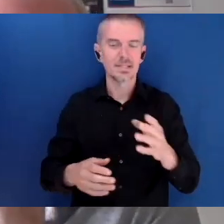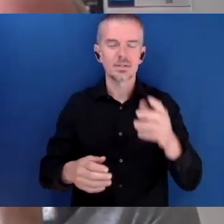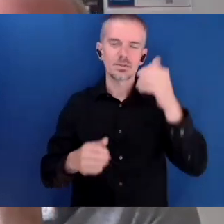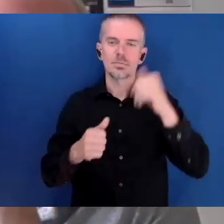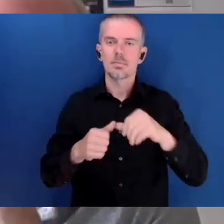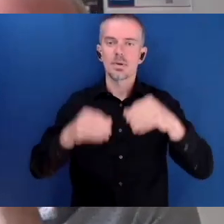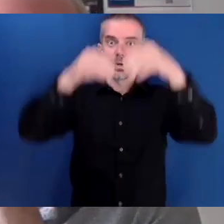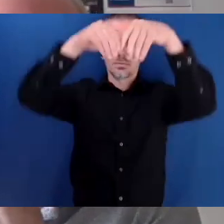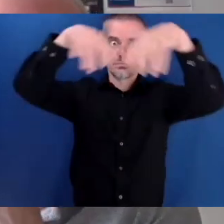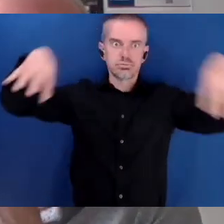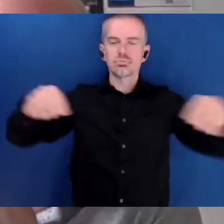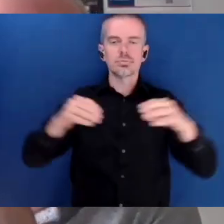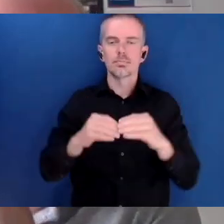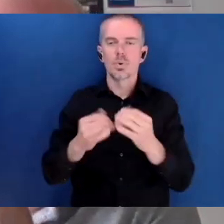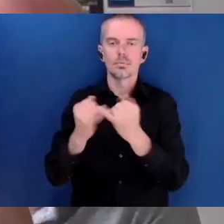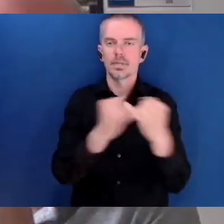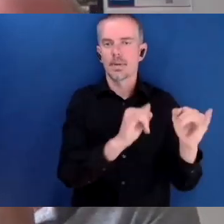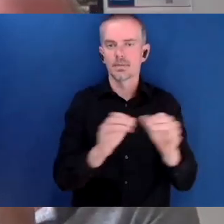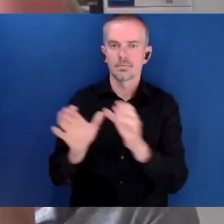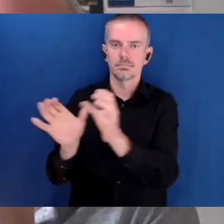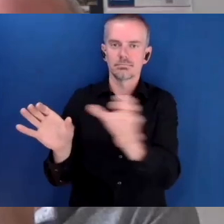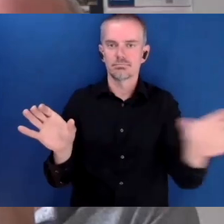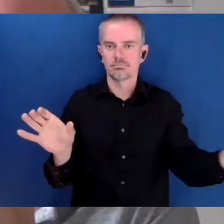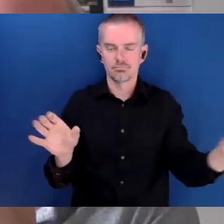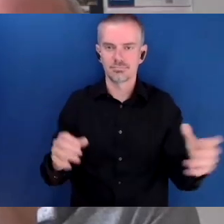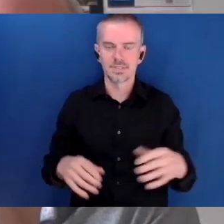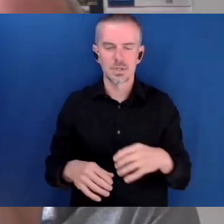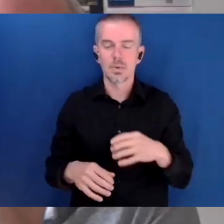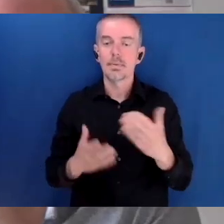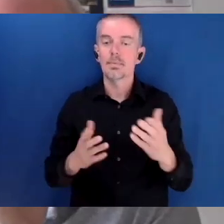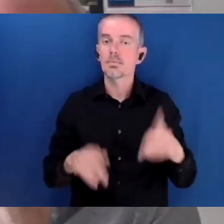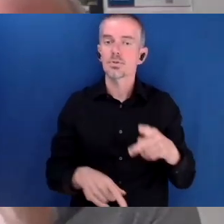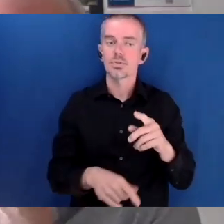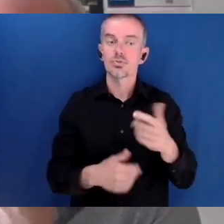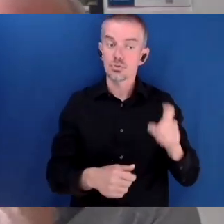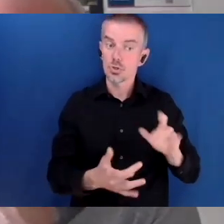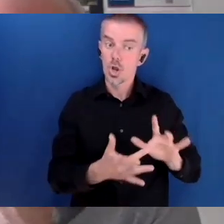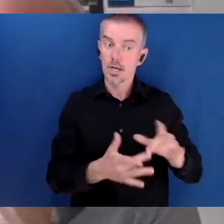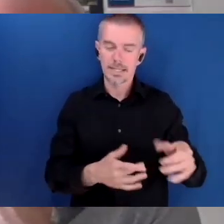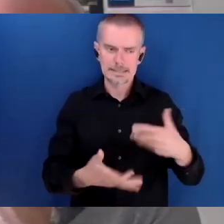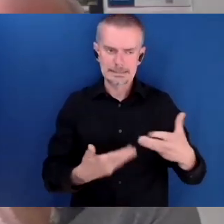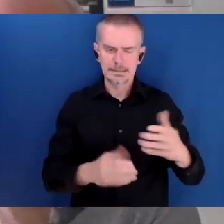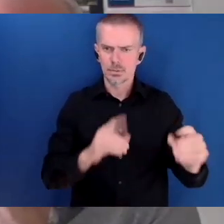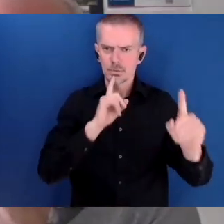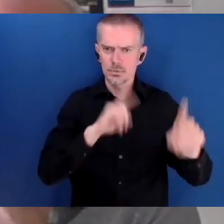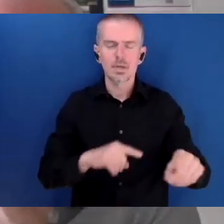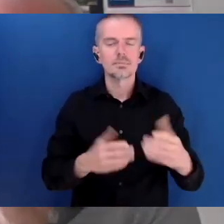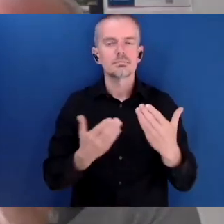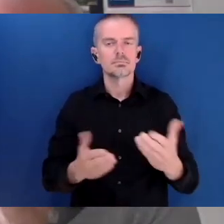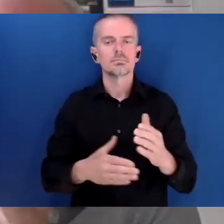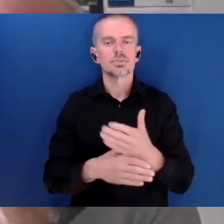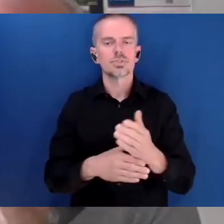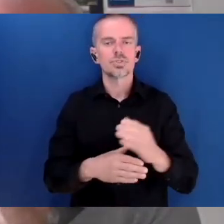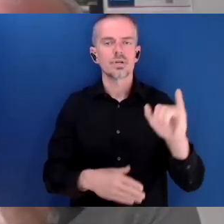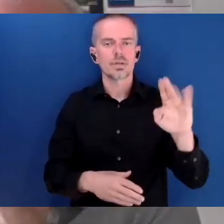agency, and I'm curious to know who you've been working with that you're not getting responses from. But I recommend the shared inbox and local channels are